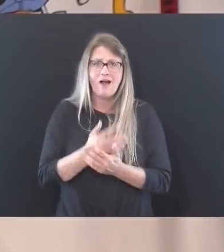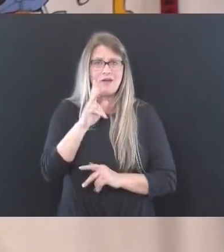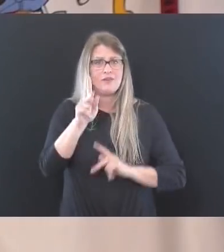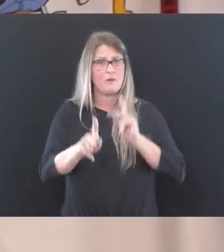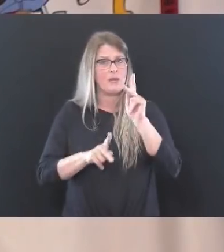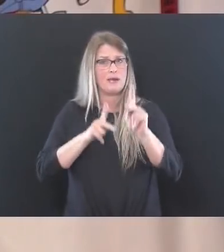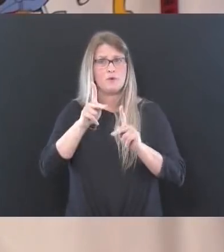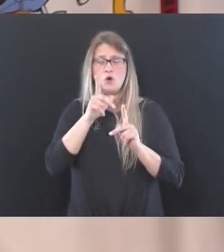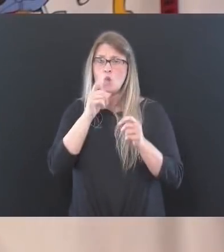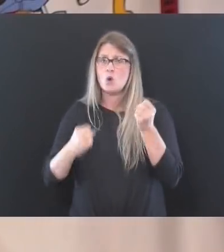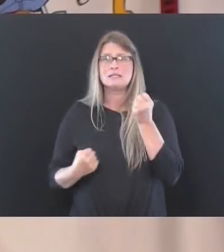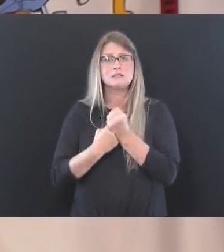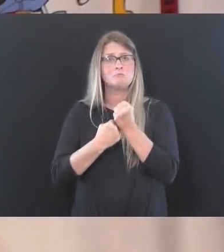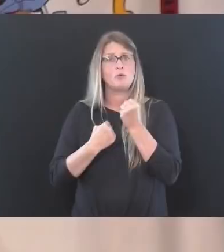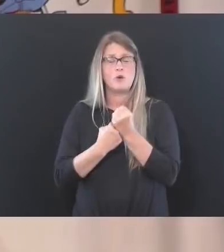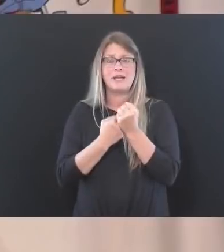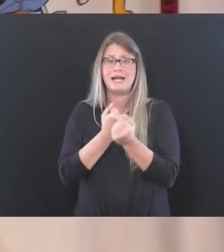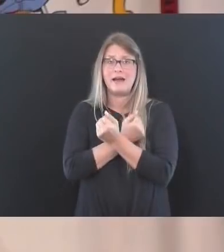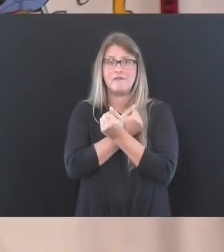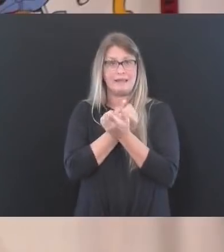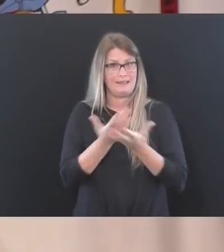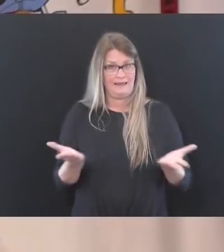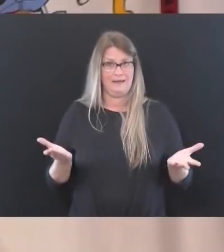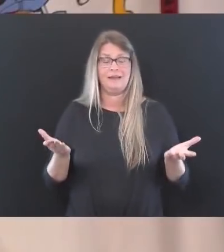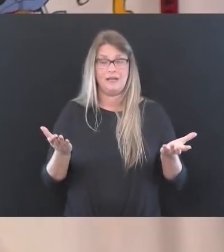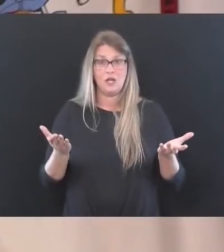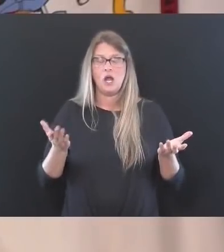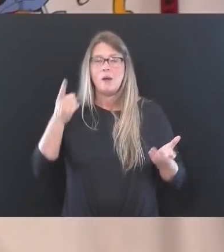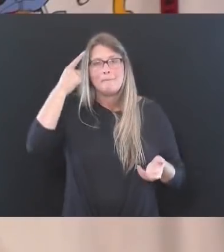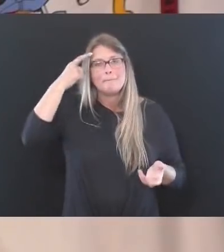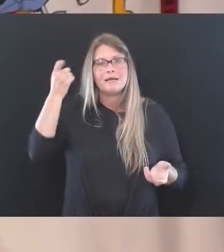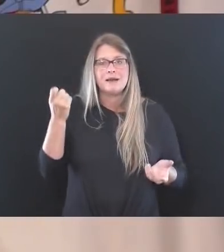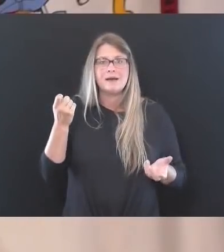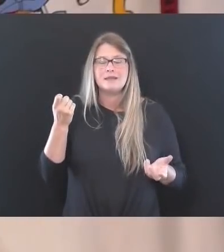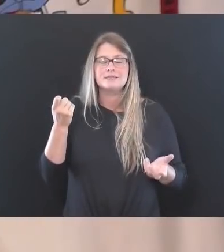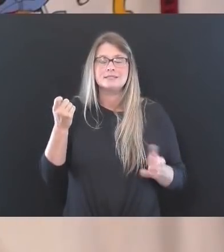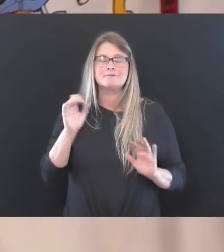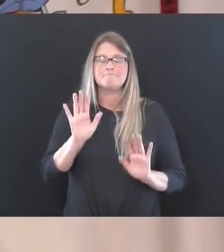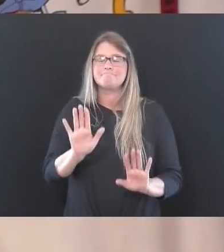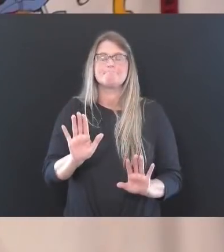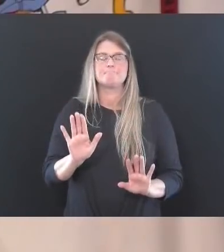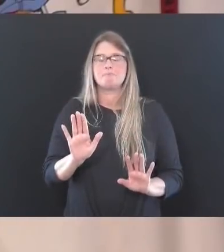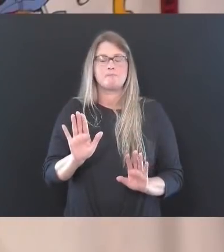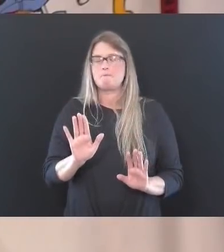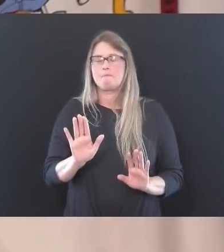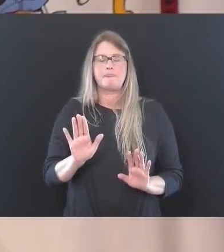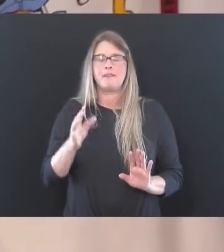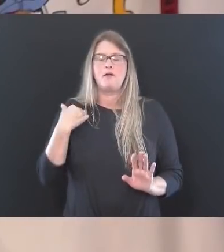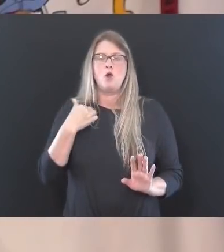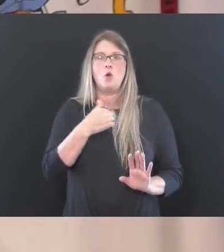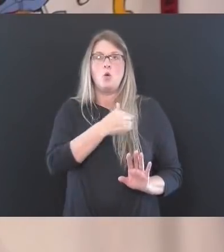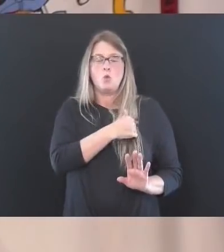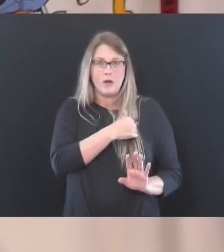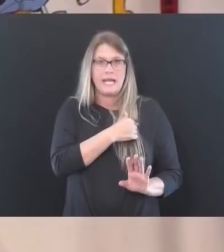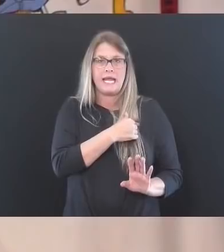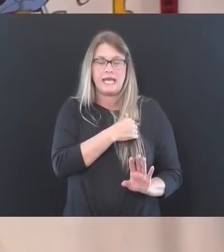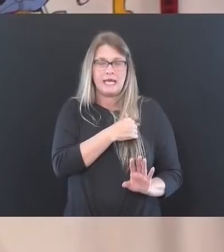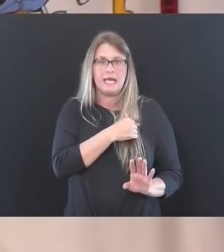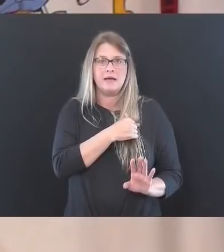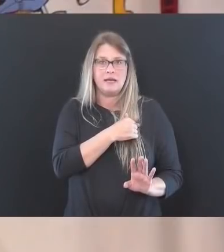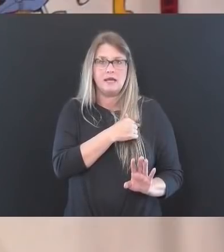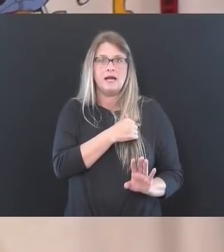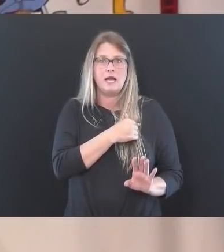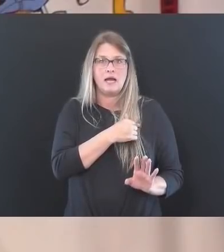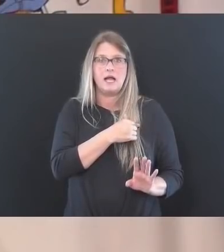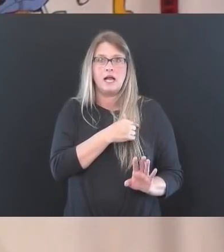this whole effort are doing, because let me just tell you this, that we are screaming from